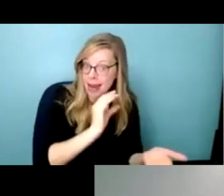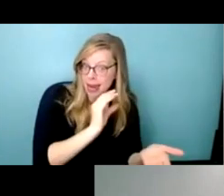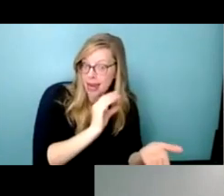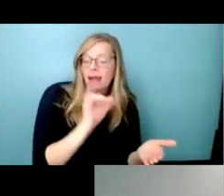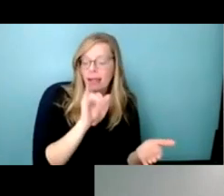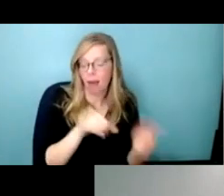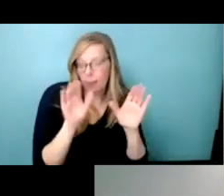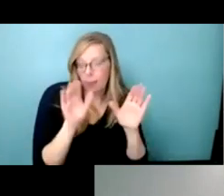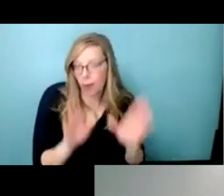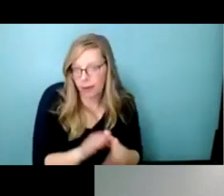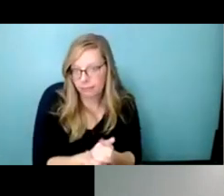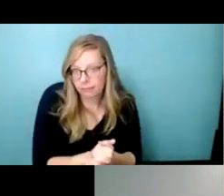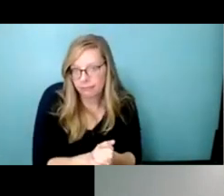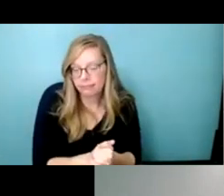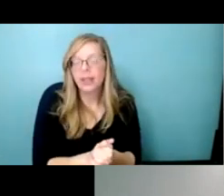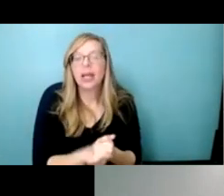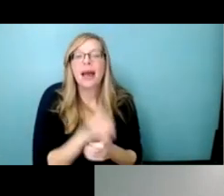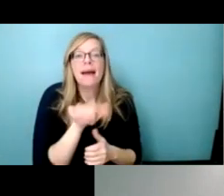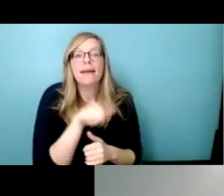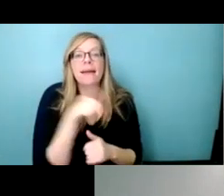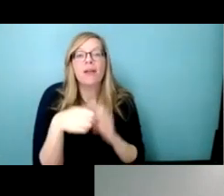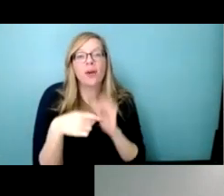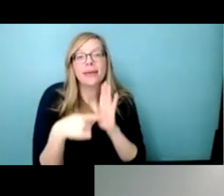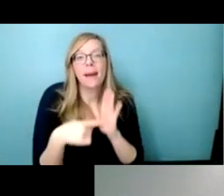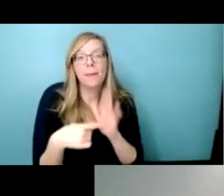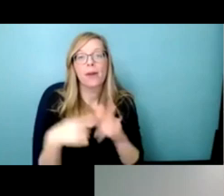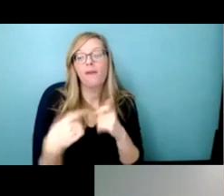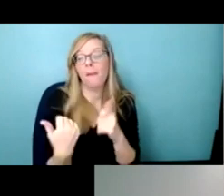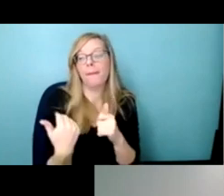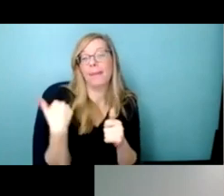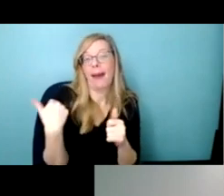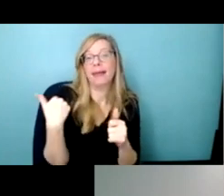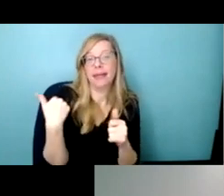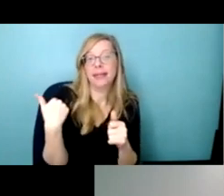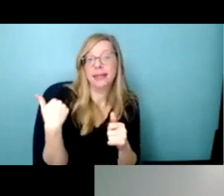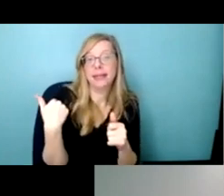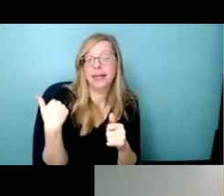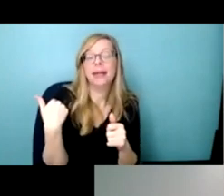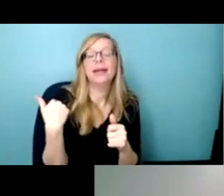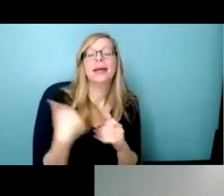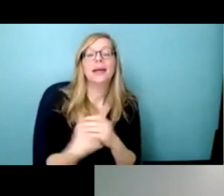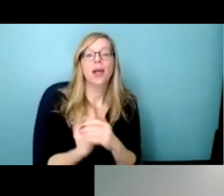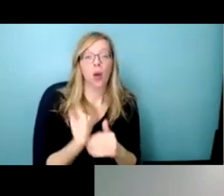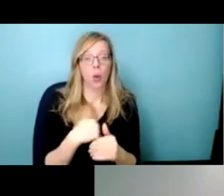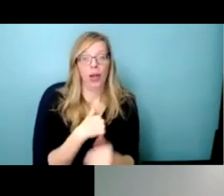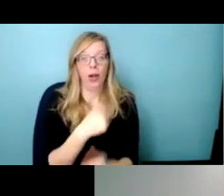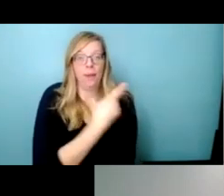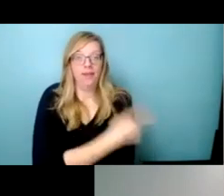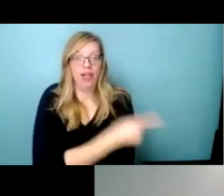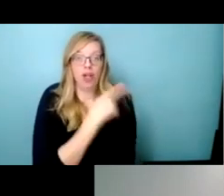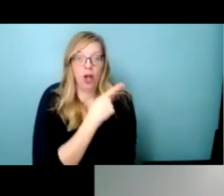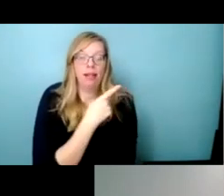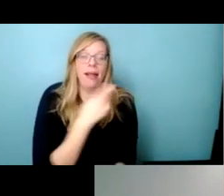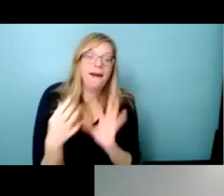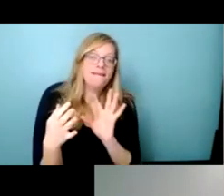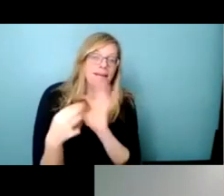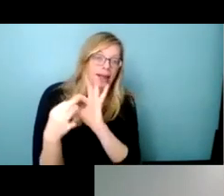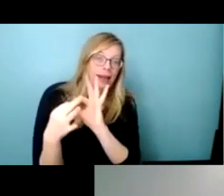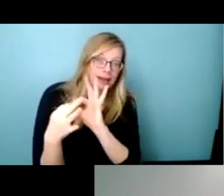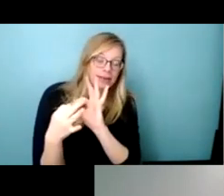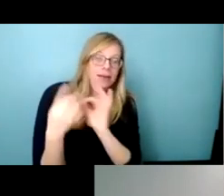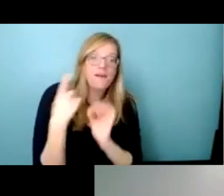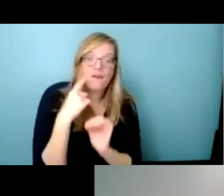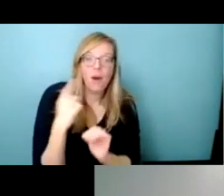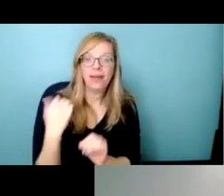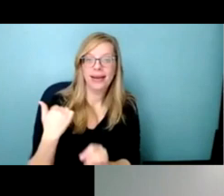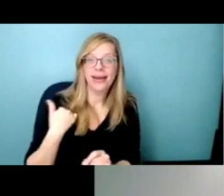Another example is from the past. We're a provincial affiliate of the Canadian